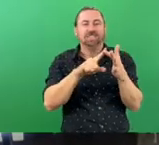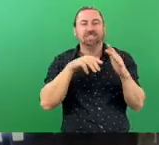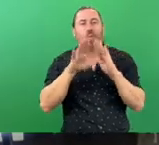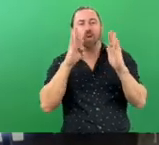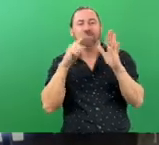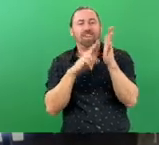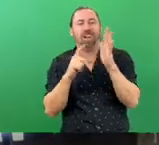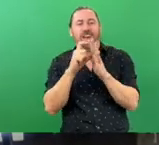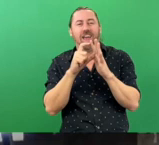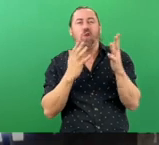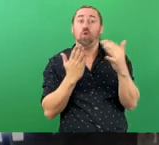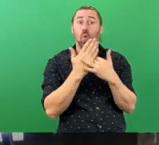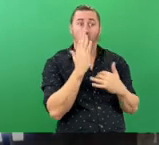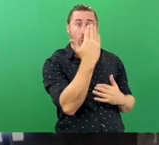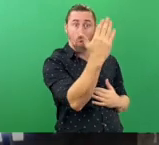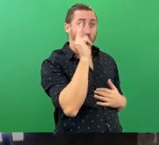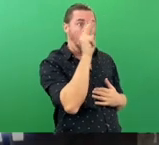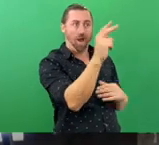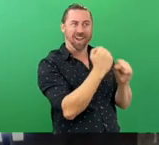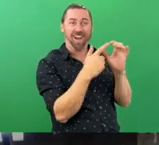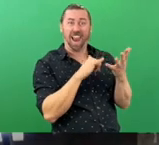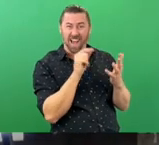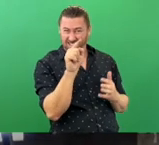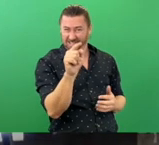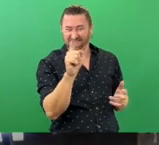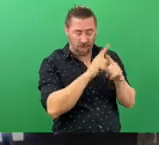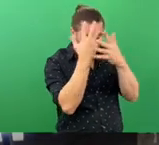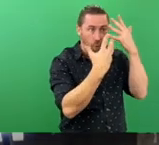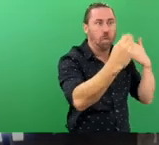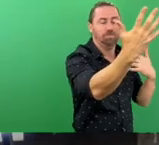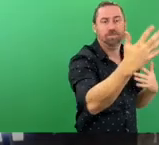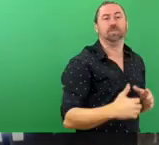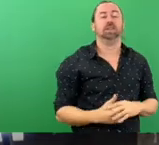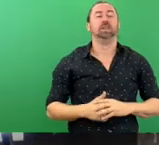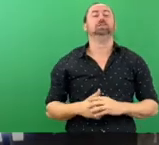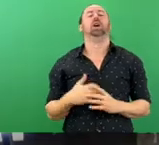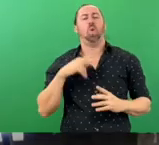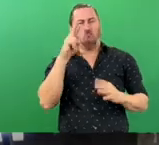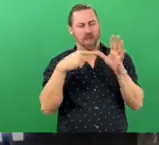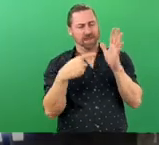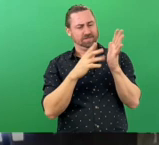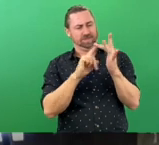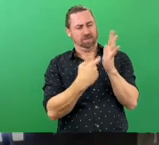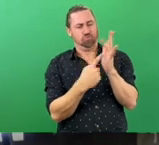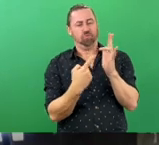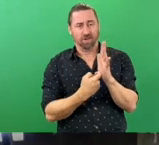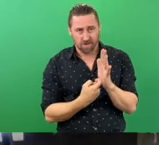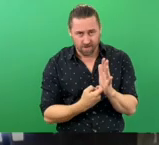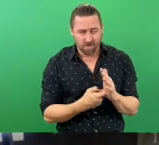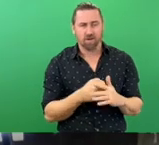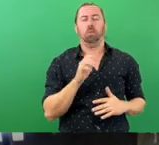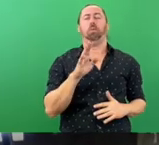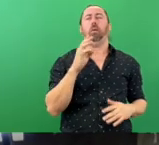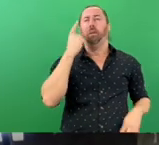looking glass, right? All right, so today we're going to get into mirrors. We're going to explore a little bit of the strangeness of mirrors and hopefully get you out